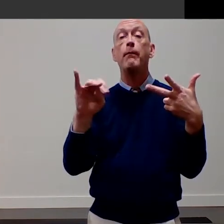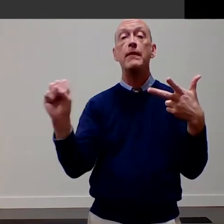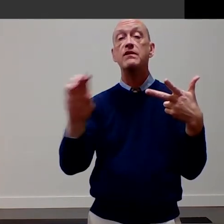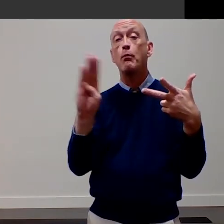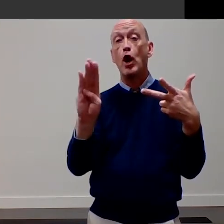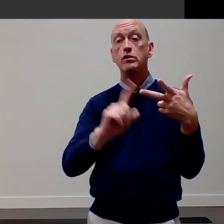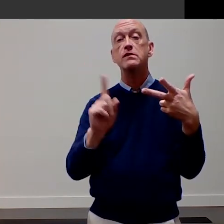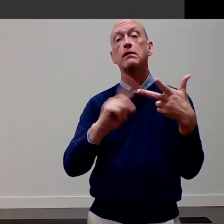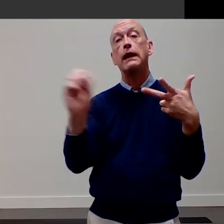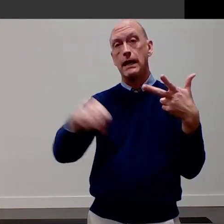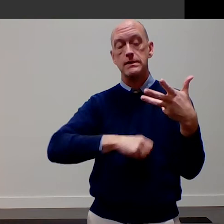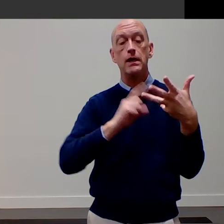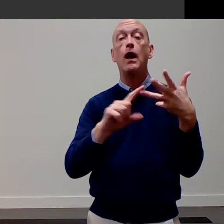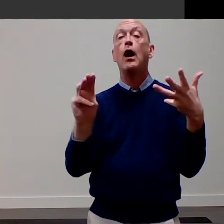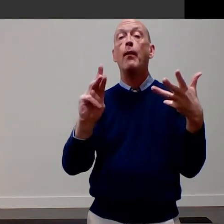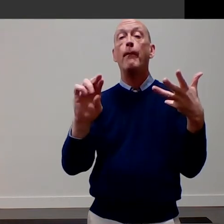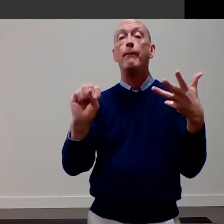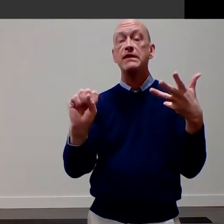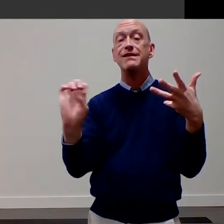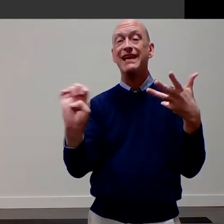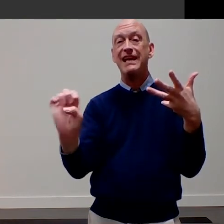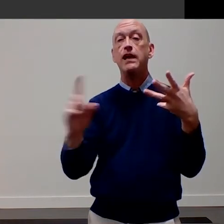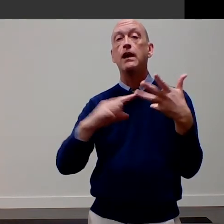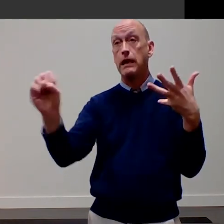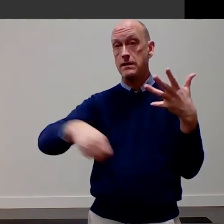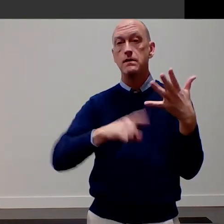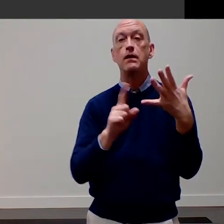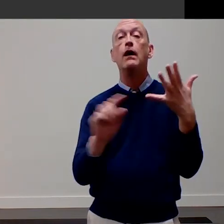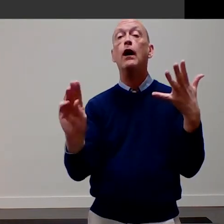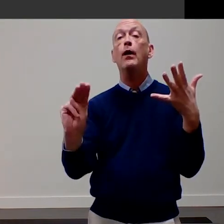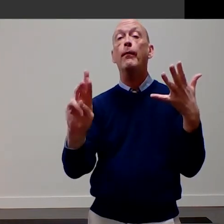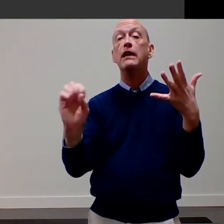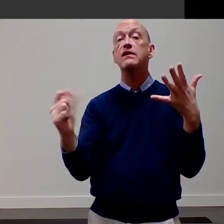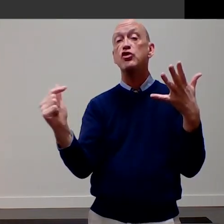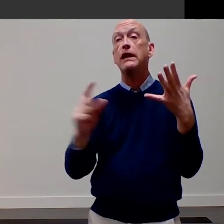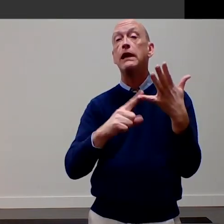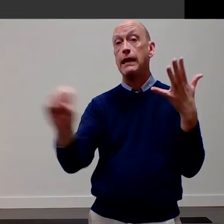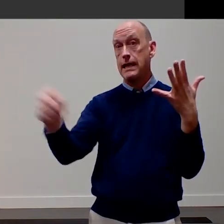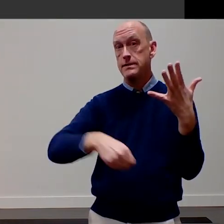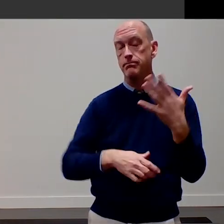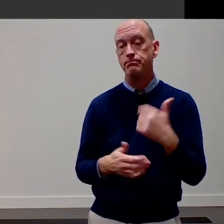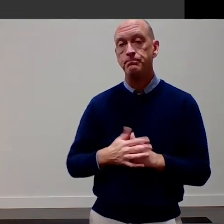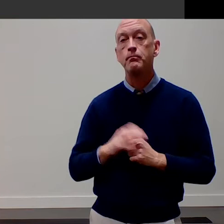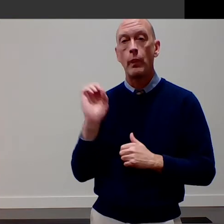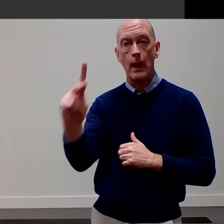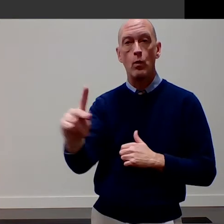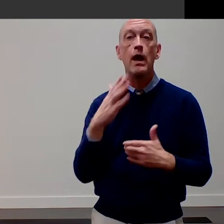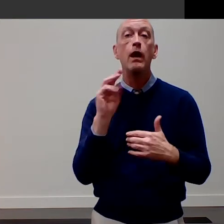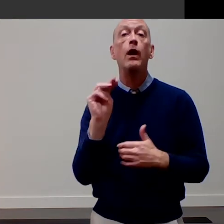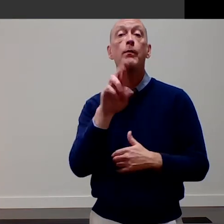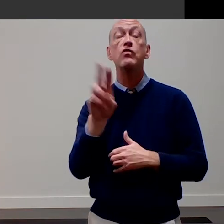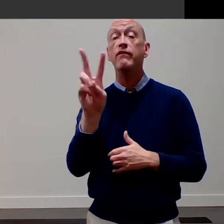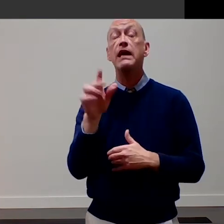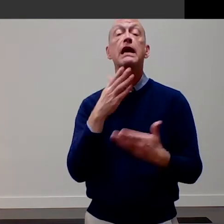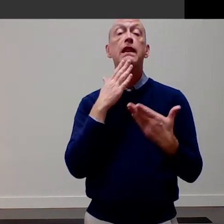Barnes? Yes. Mrs. Eichenberg? Yes. Mrs. Gerken? Yes. Okay, thank you. And as